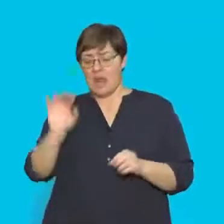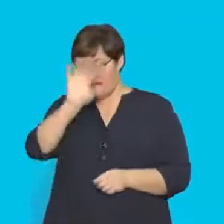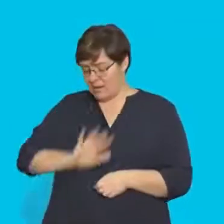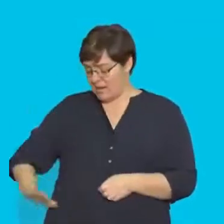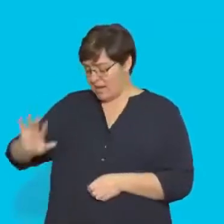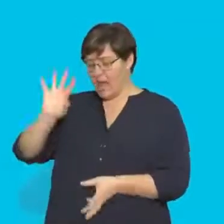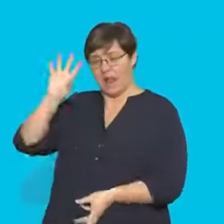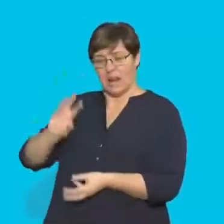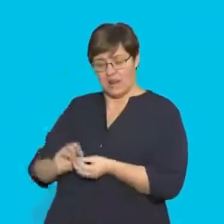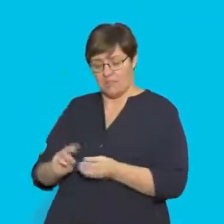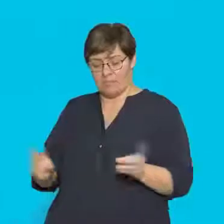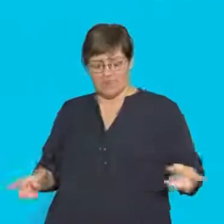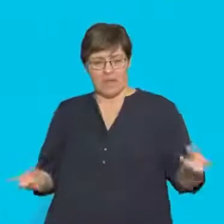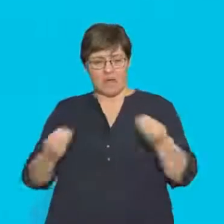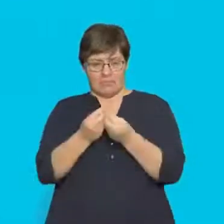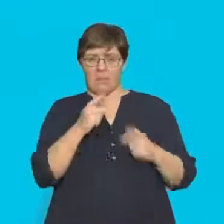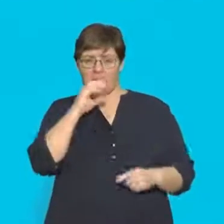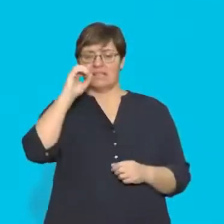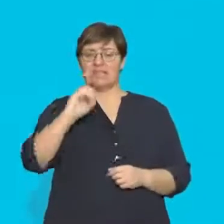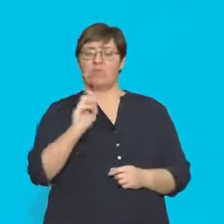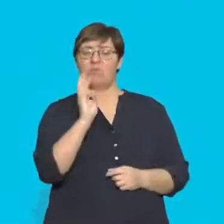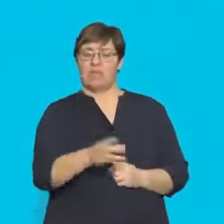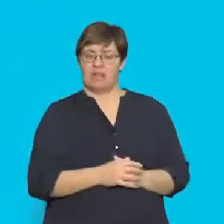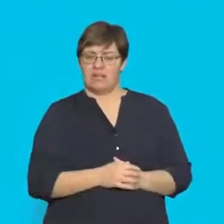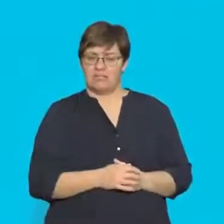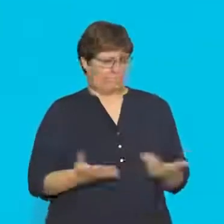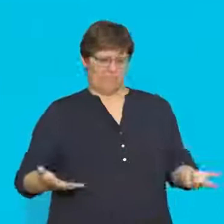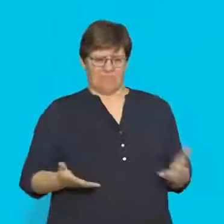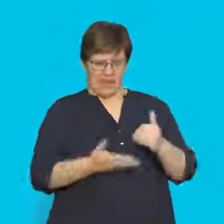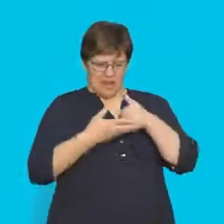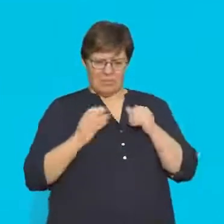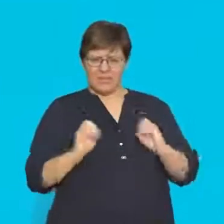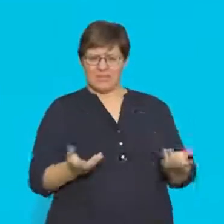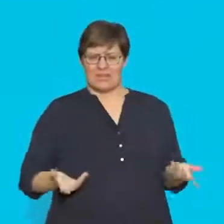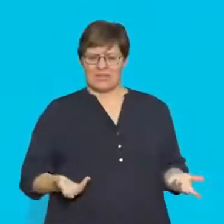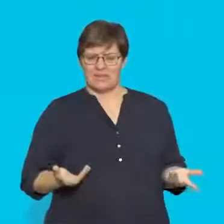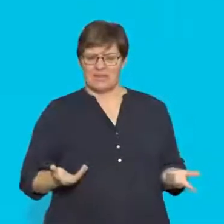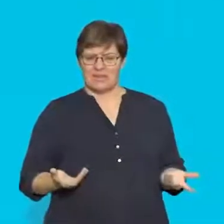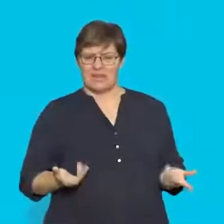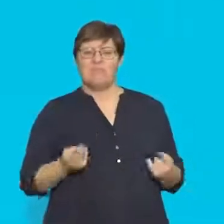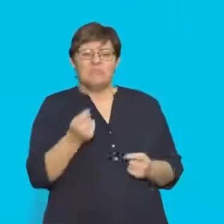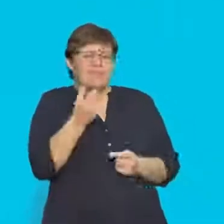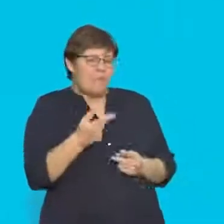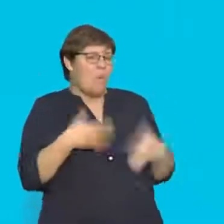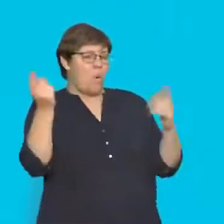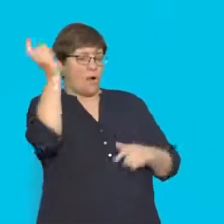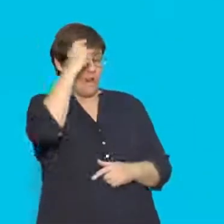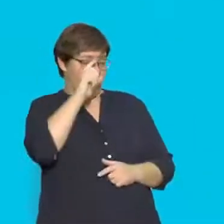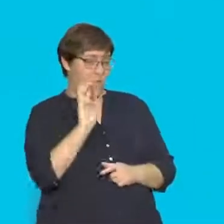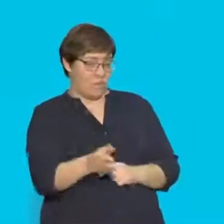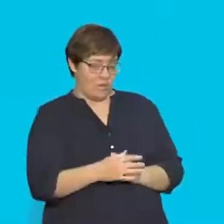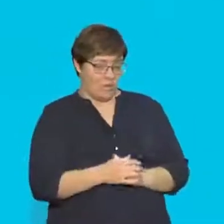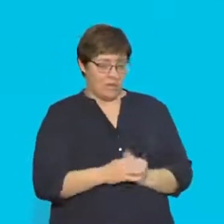we add them up and we add them together, we'll get 0. And clearly that's not very helpful. So we've got to do something a little bit cleverer. And